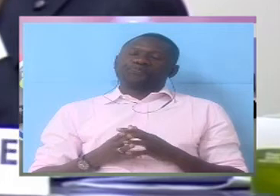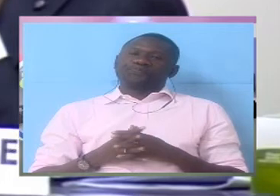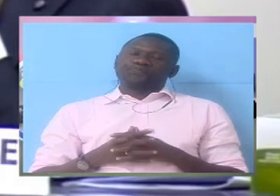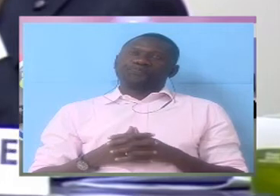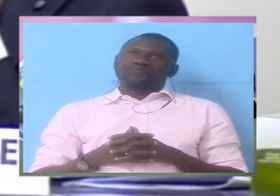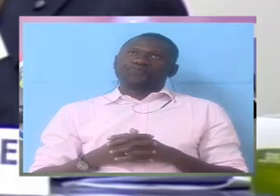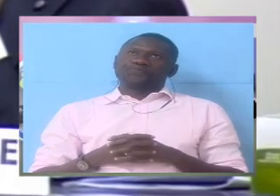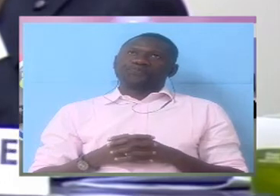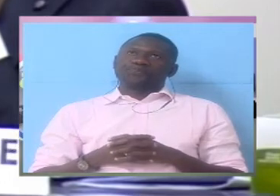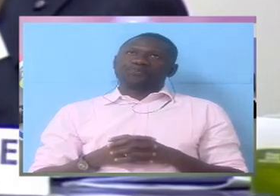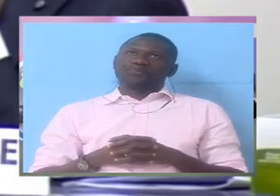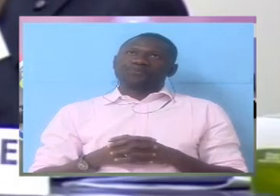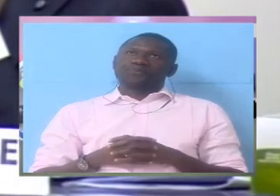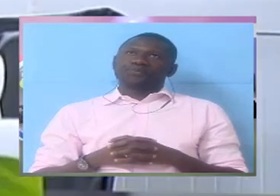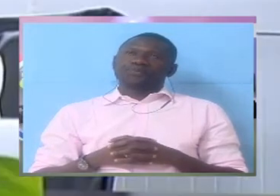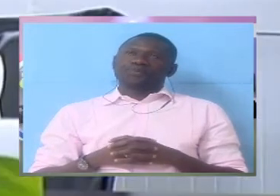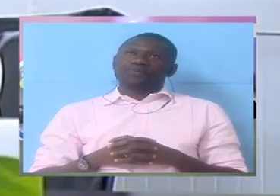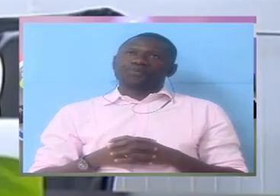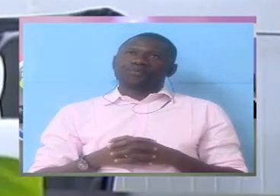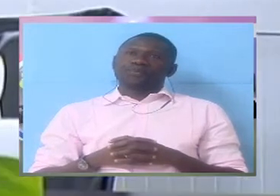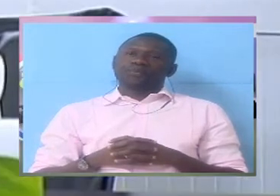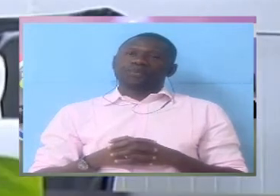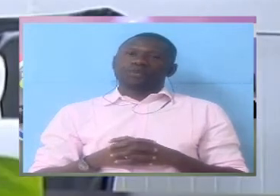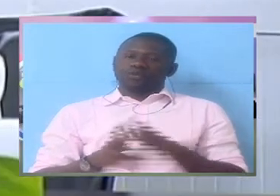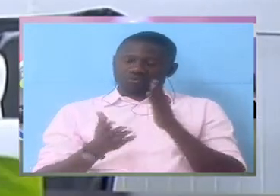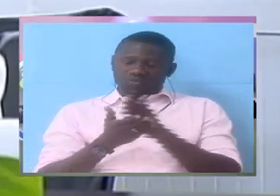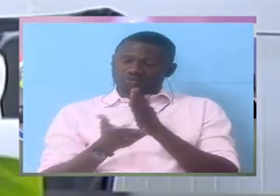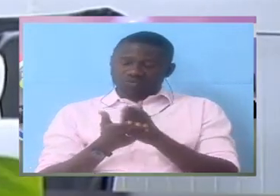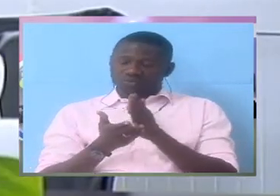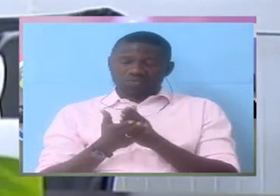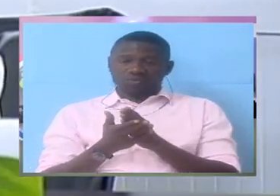be candid enough. He was stripped off.